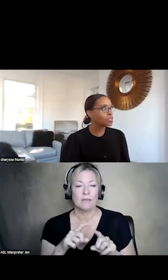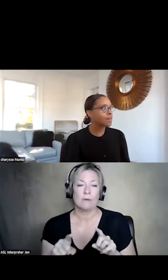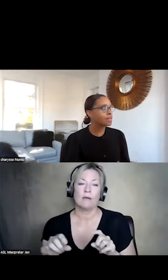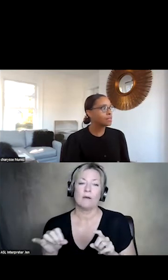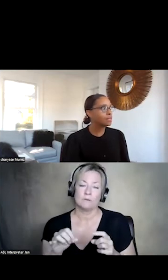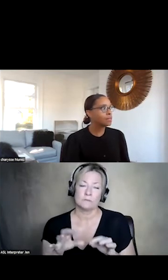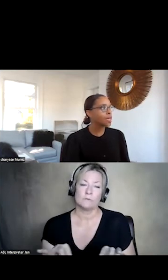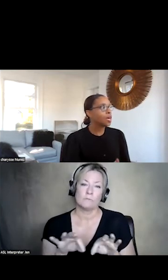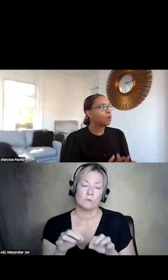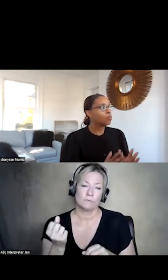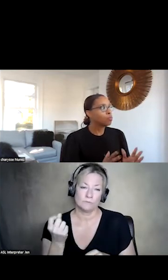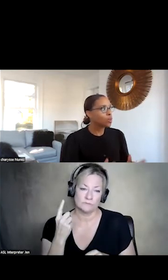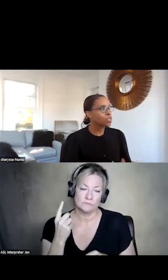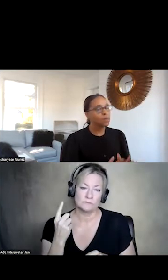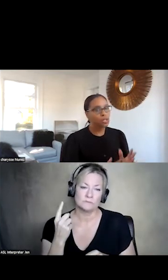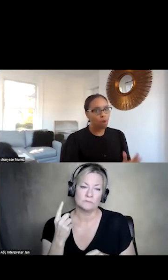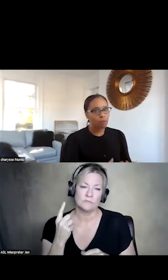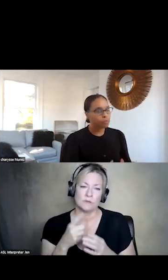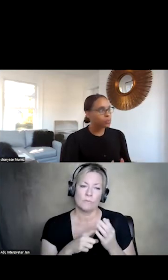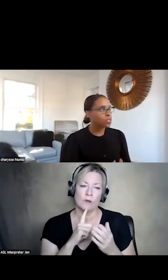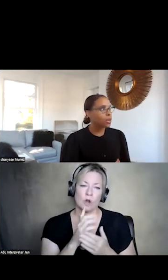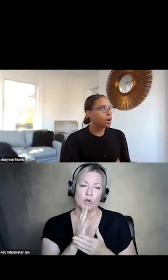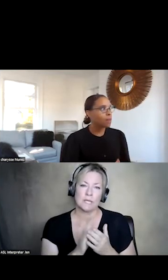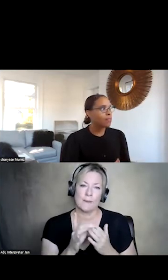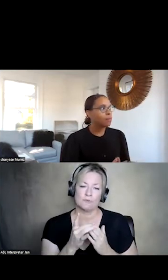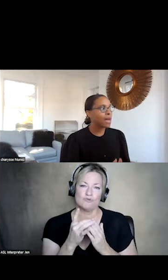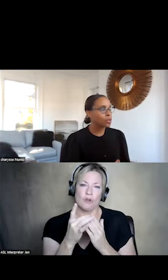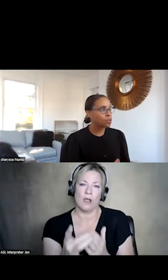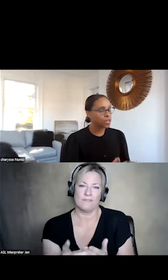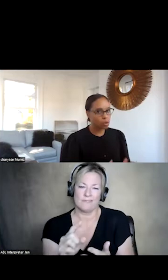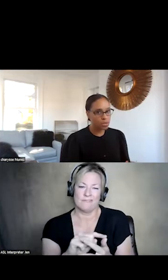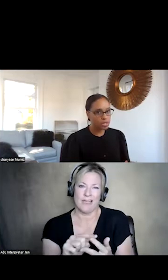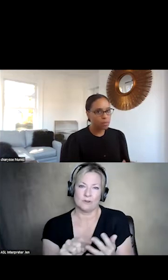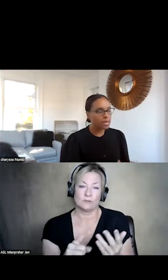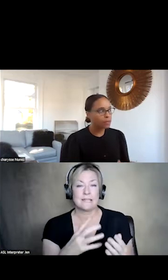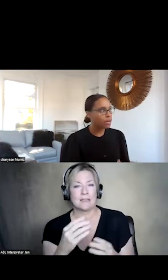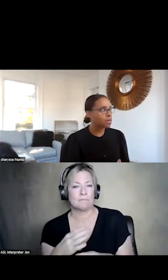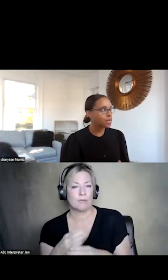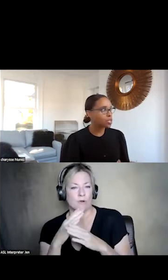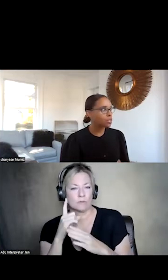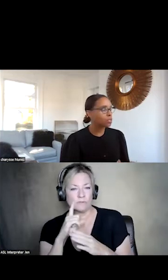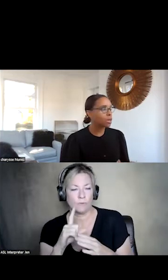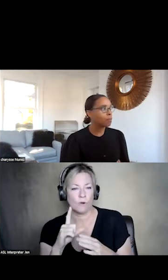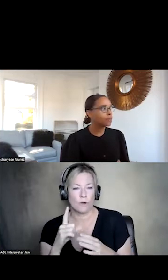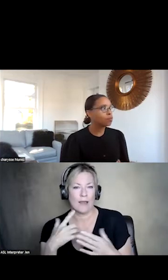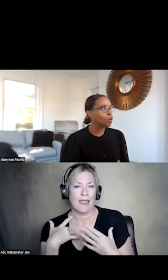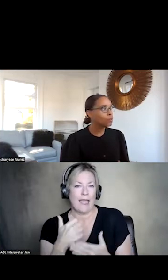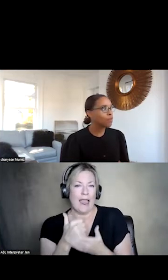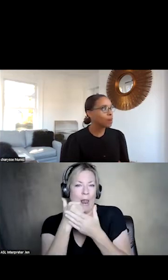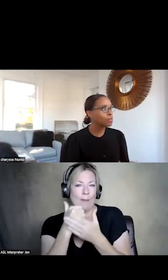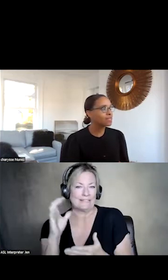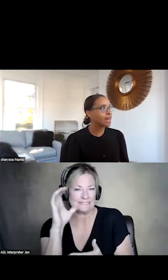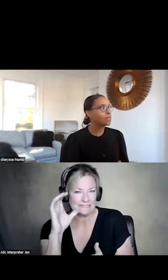to understand is what are some of the drivers and the barriers to help-seeking behavior, as I mentioned. And